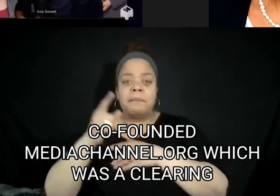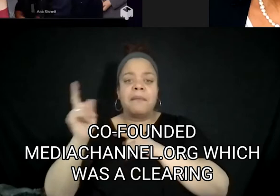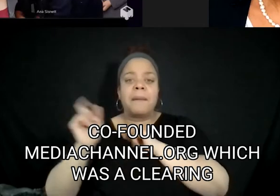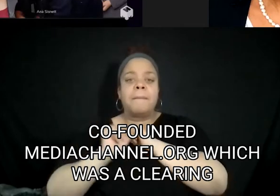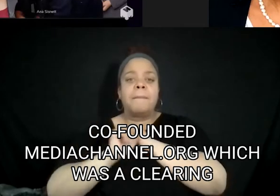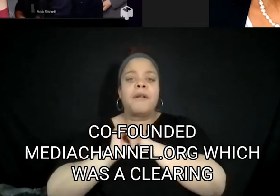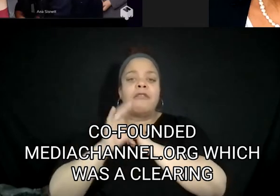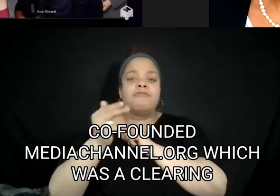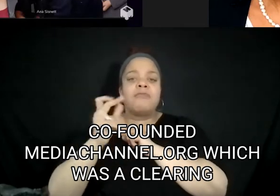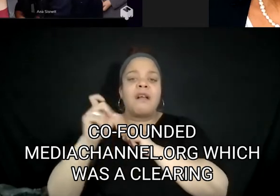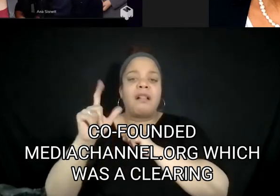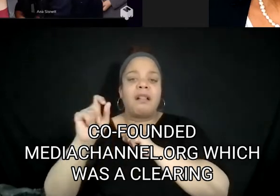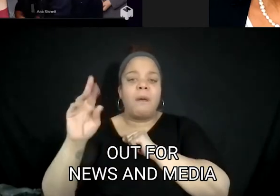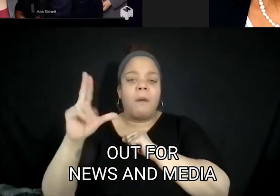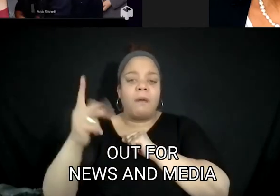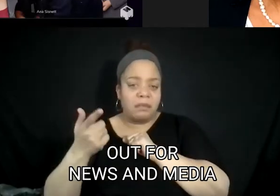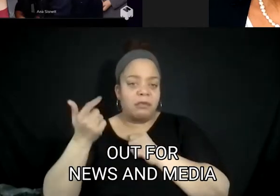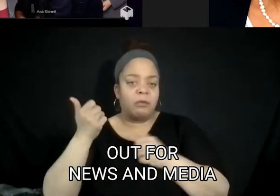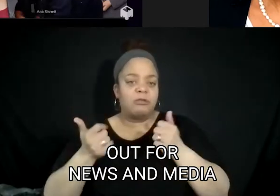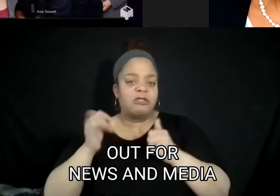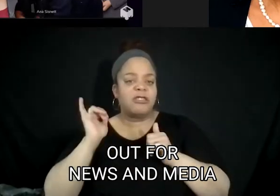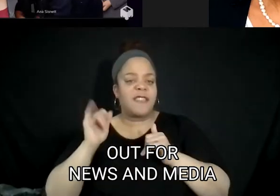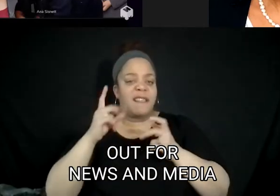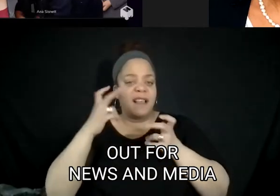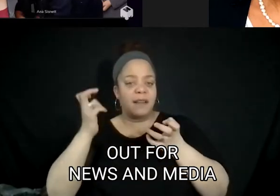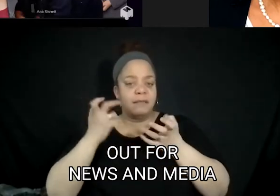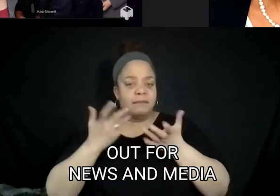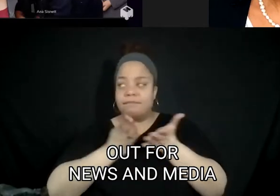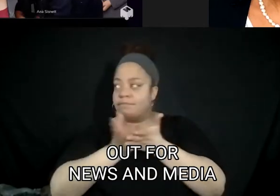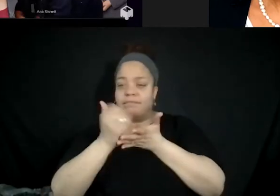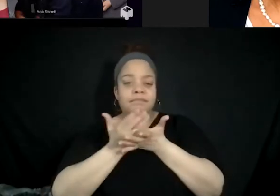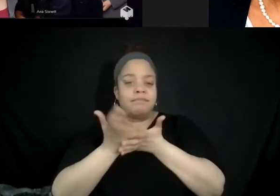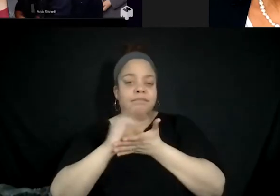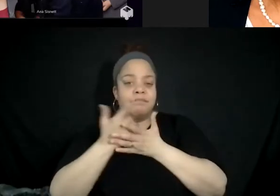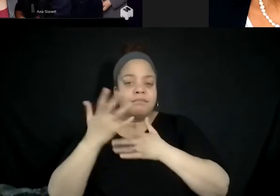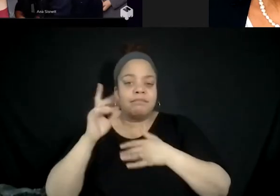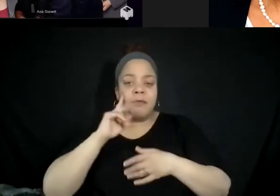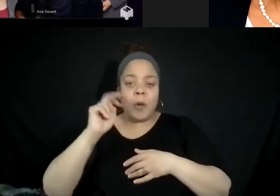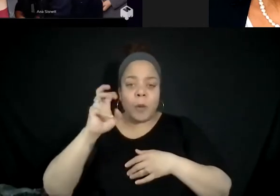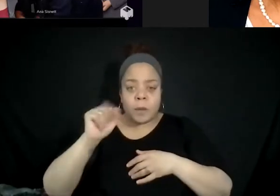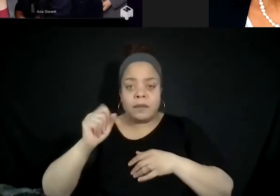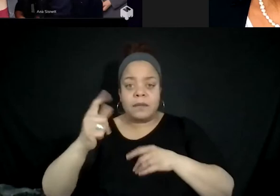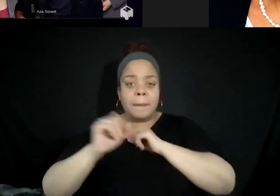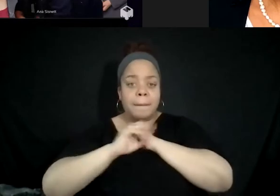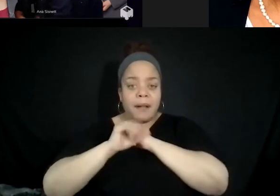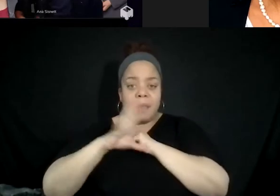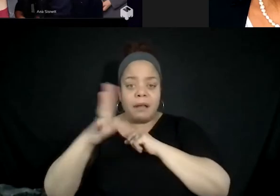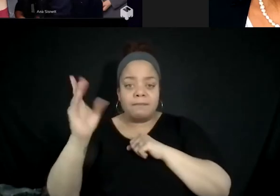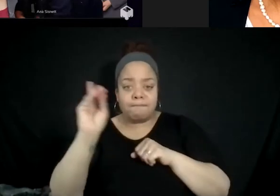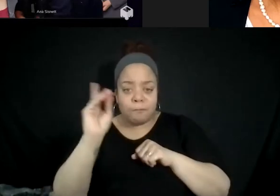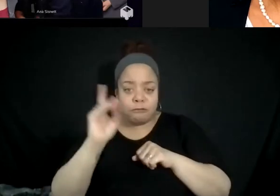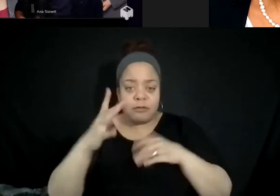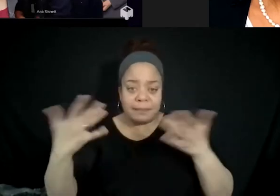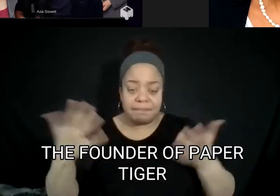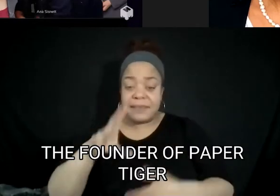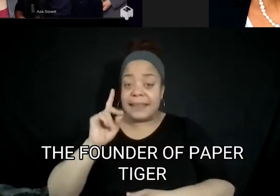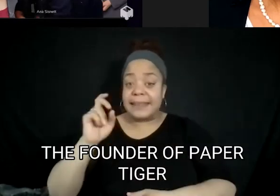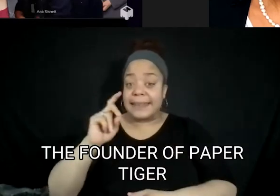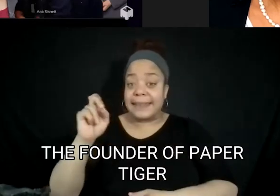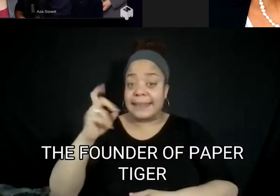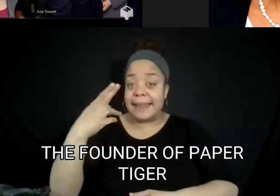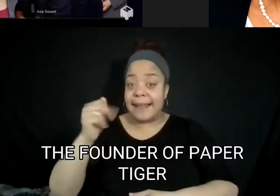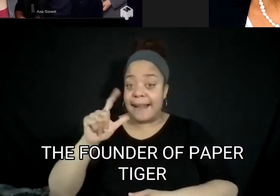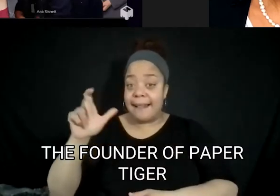the founder of Paper Tiger TV, an independent collaborative of media makers, and also for folks that are involved in